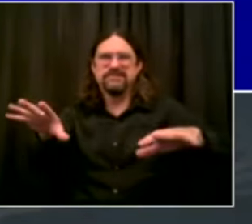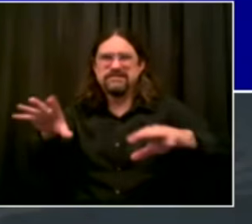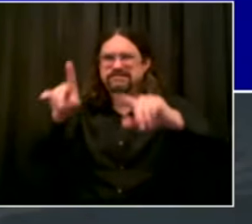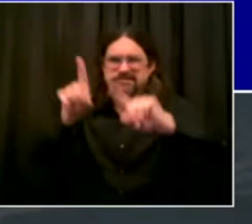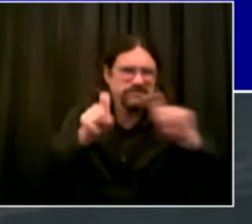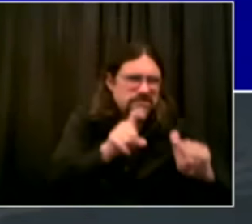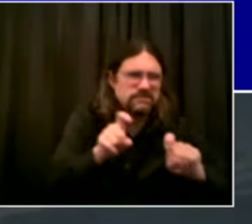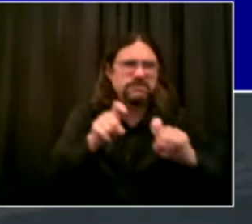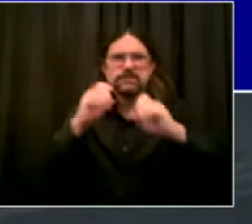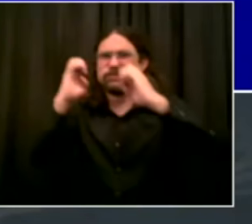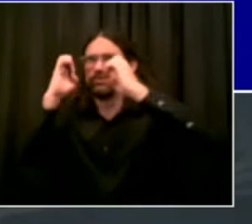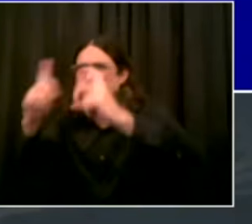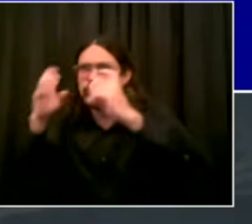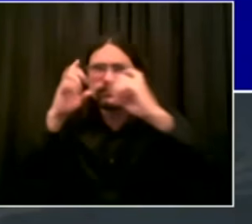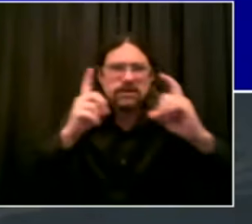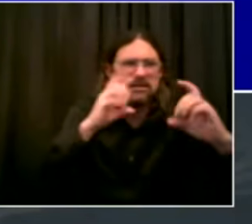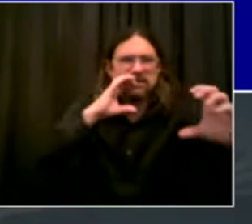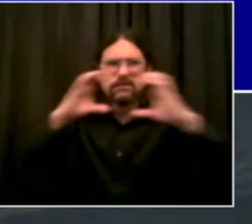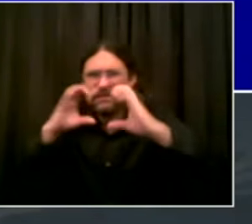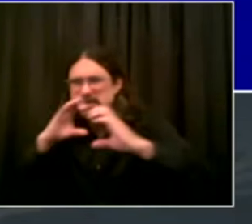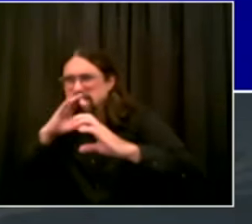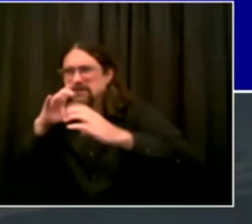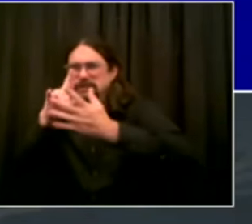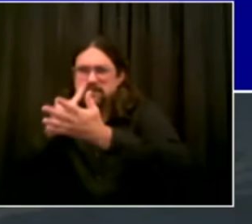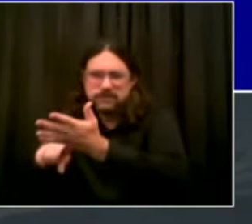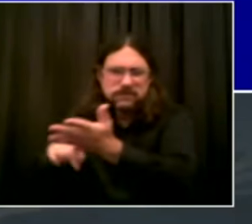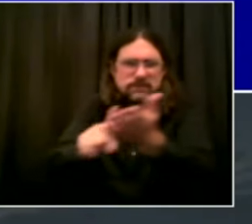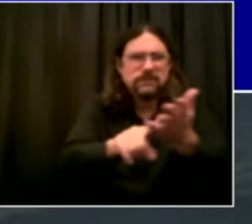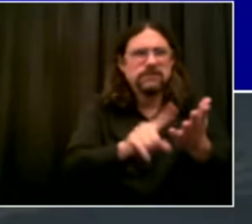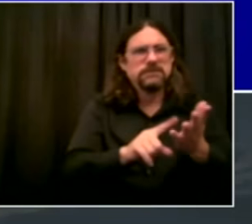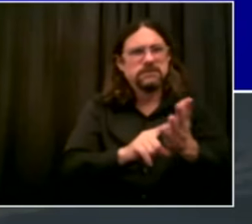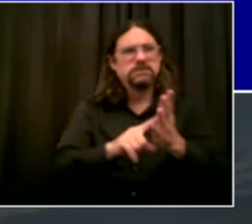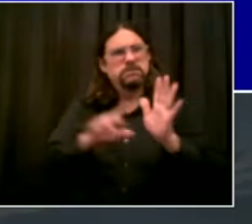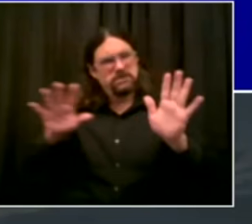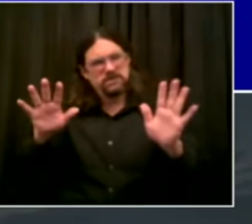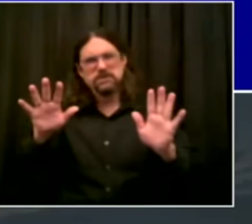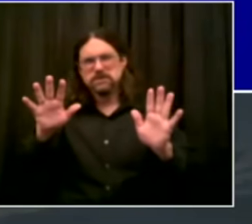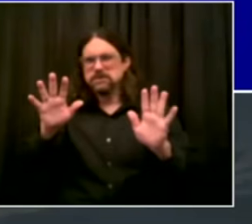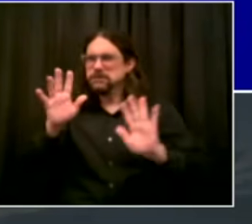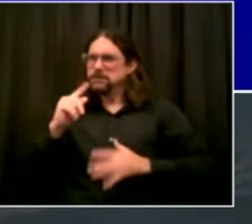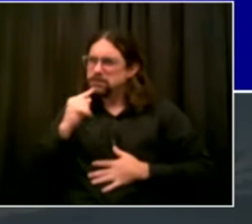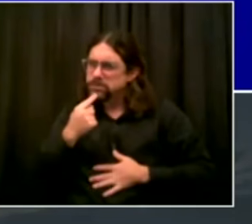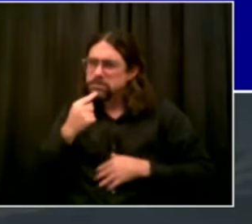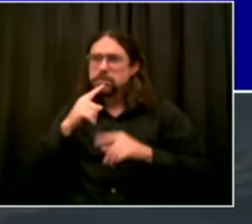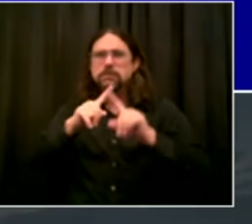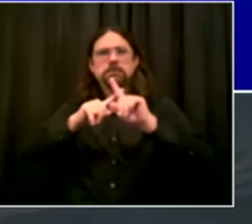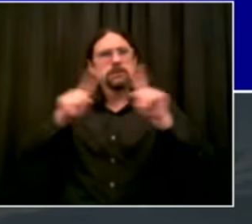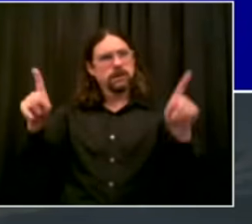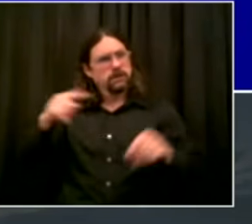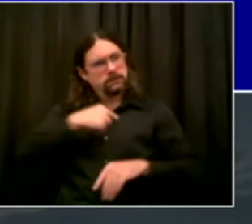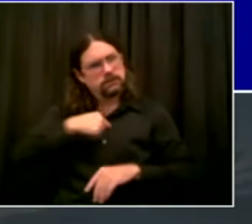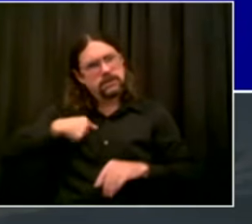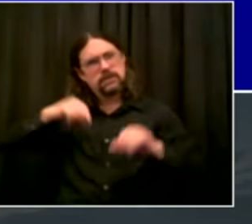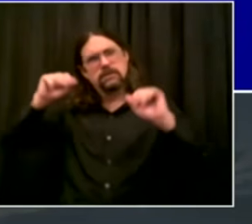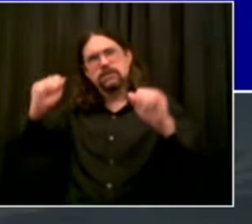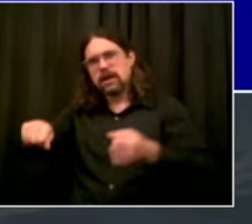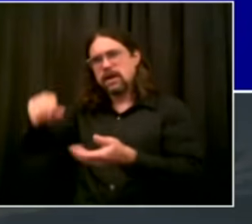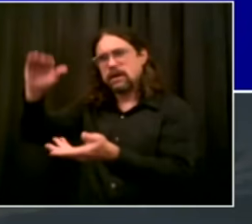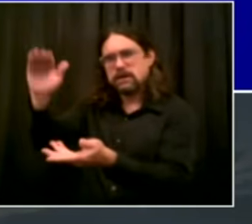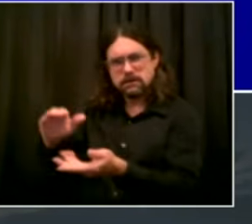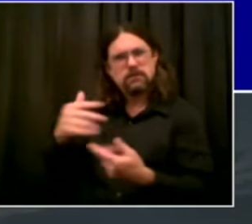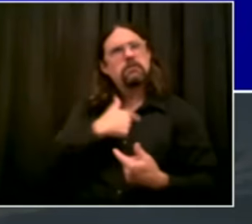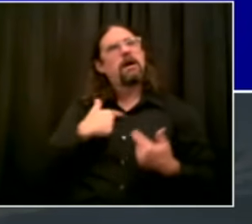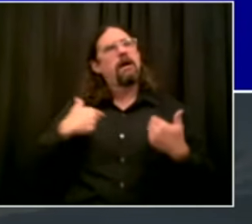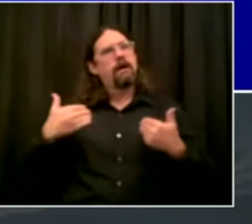need everyone to be a part of it. And if there are particular institutions, organizations, businesses that